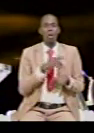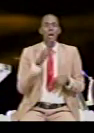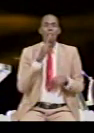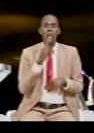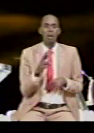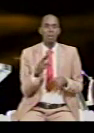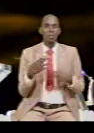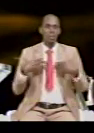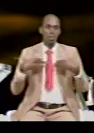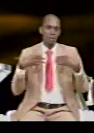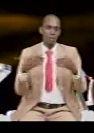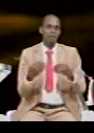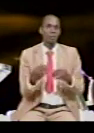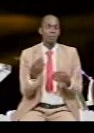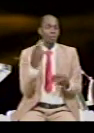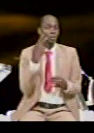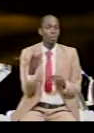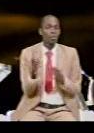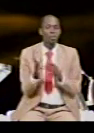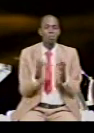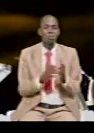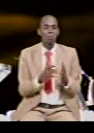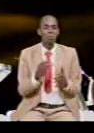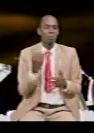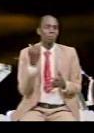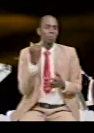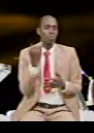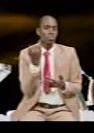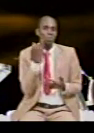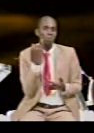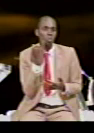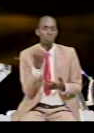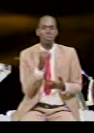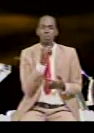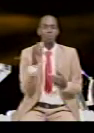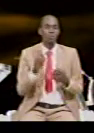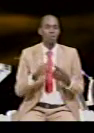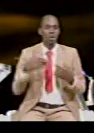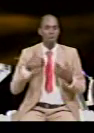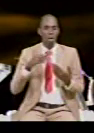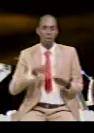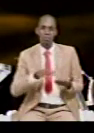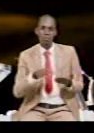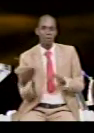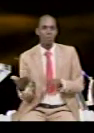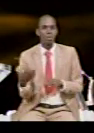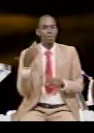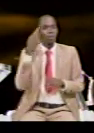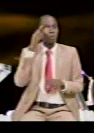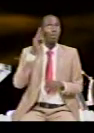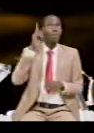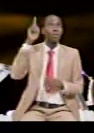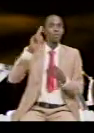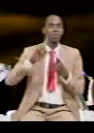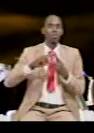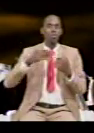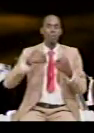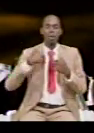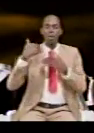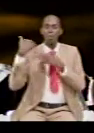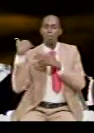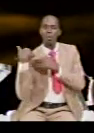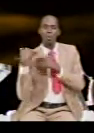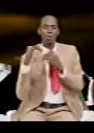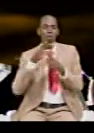Jesus shouldn't have died, or for him to have borne all those severe